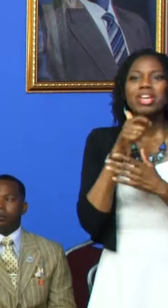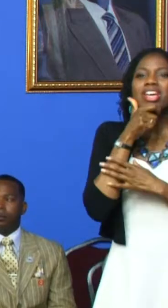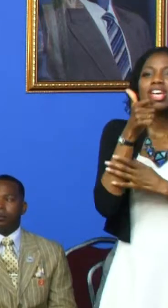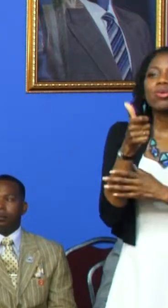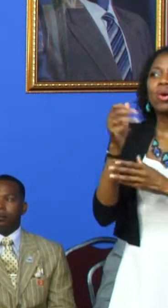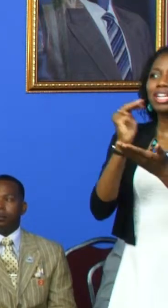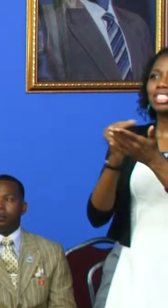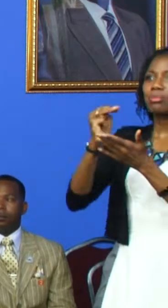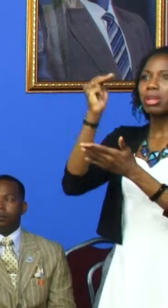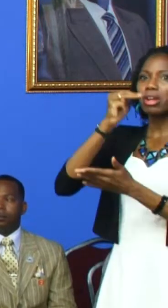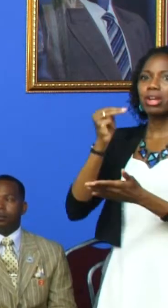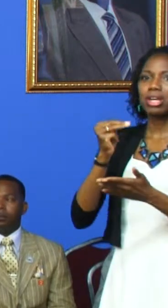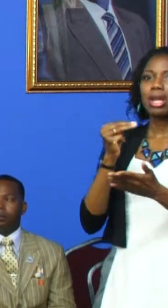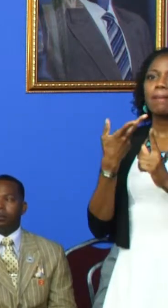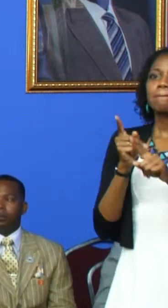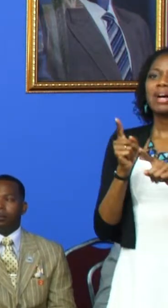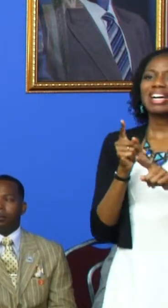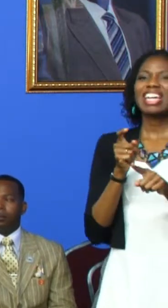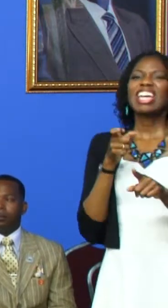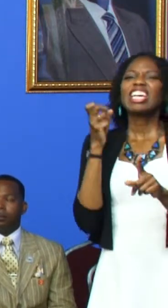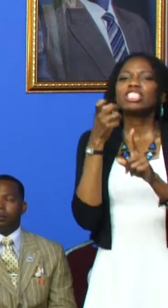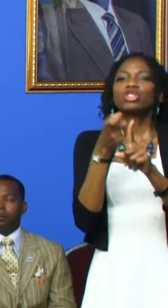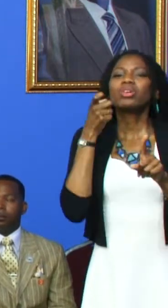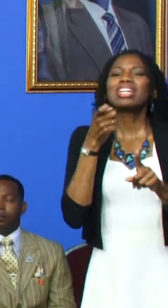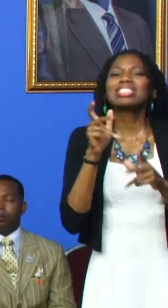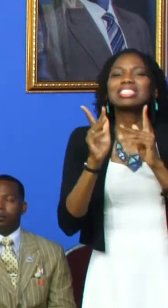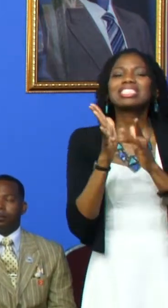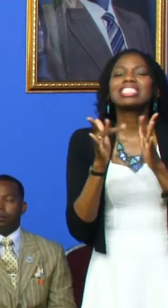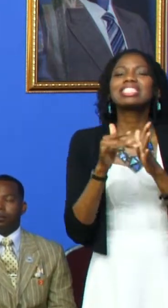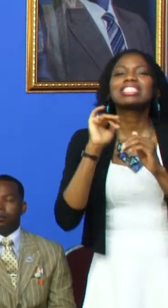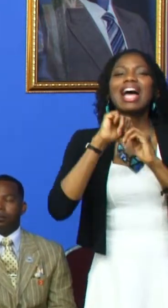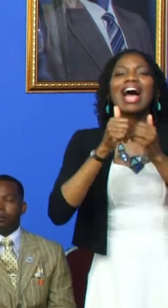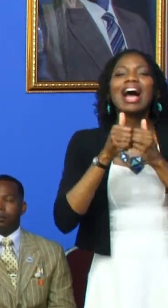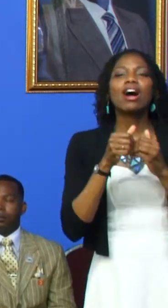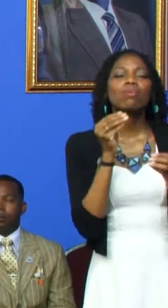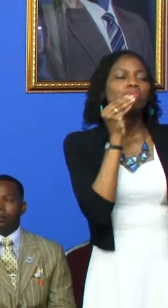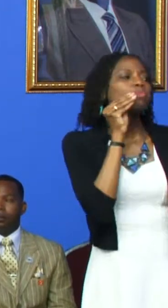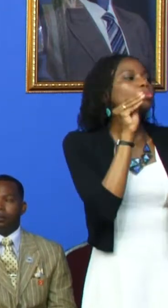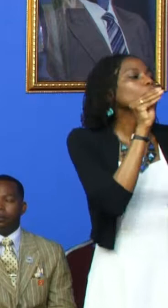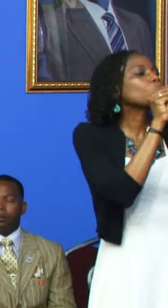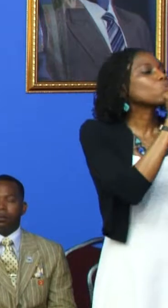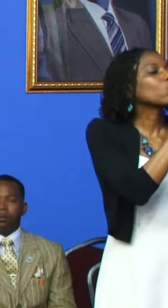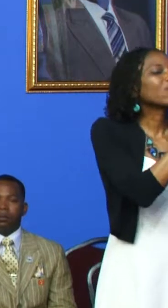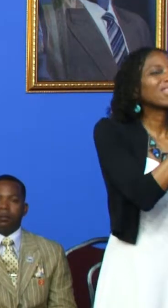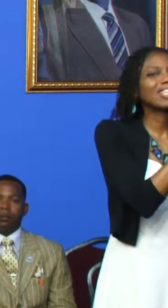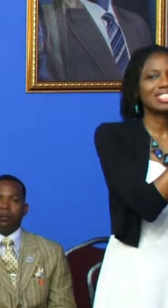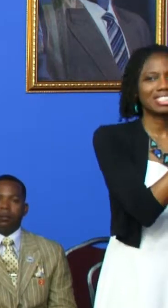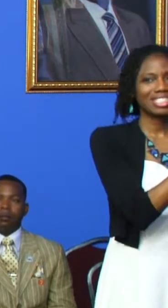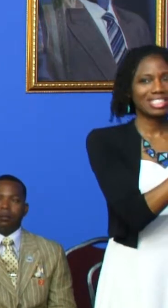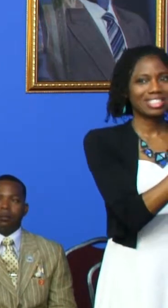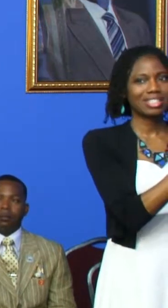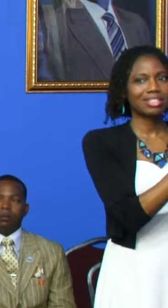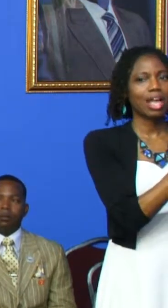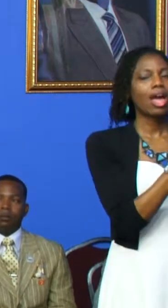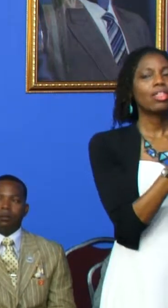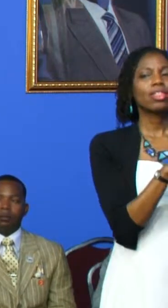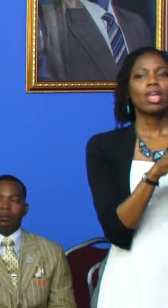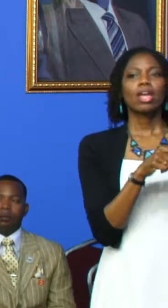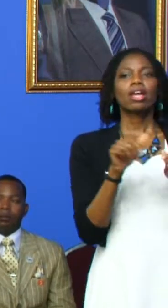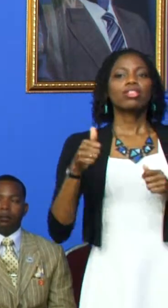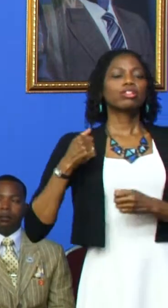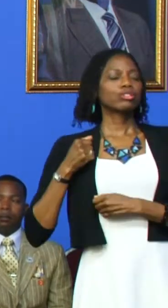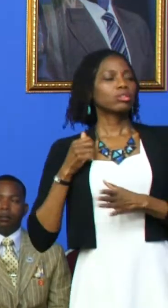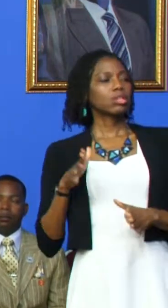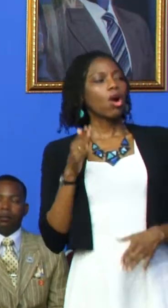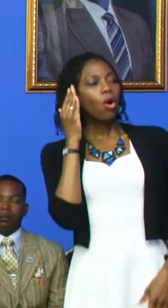And how did he betray him? By kissing him. So when he kissed him, they knew who Jesus